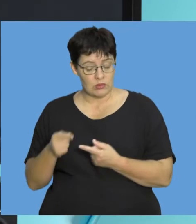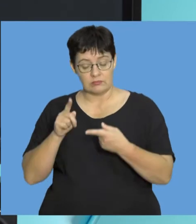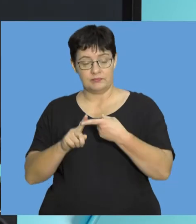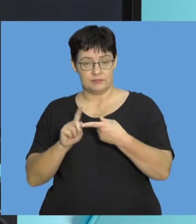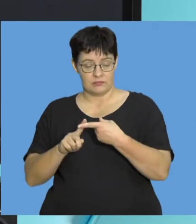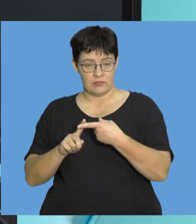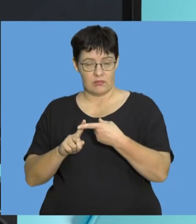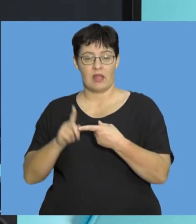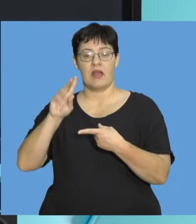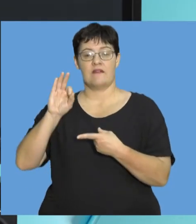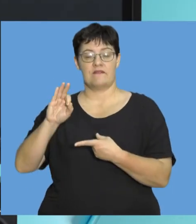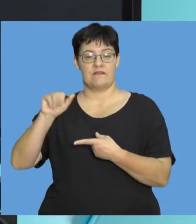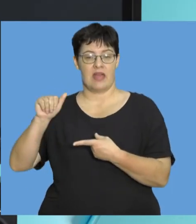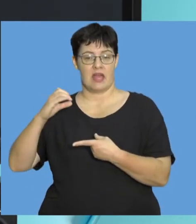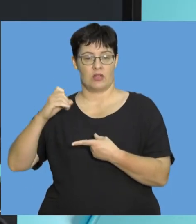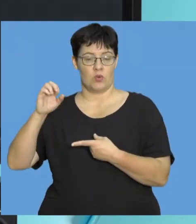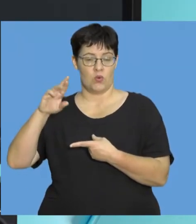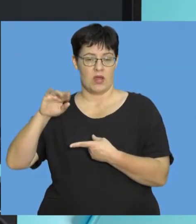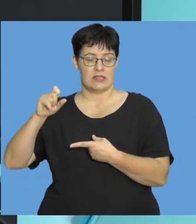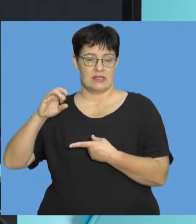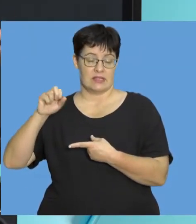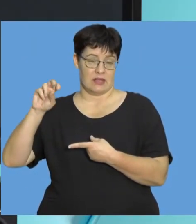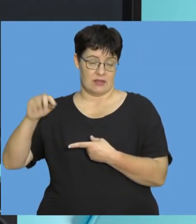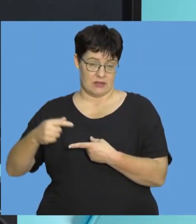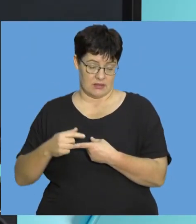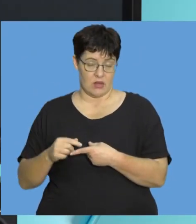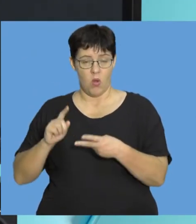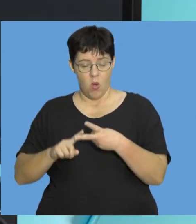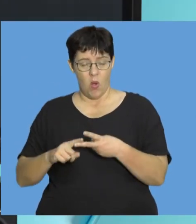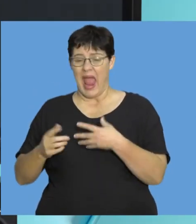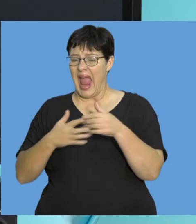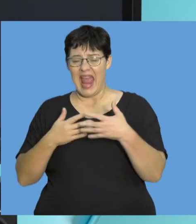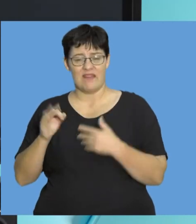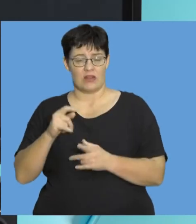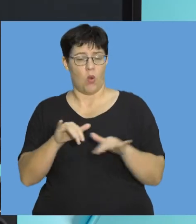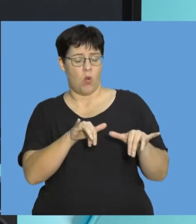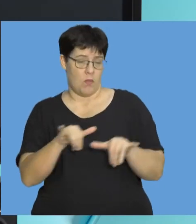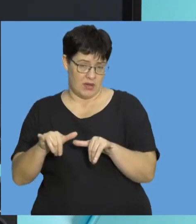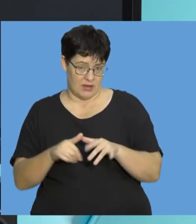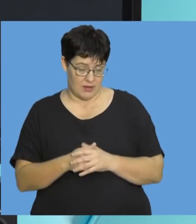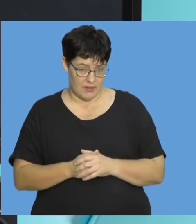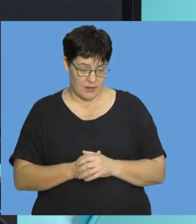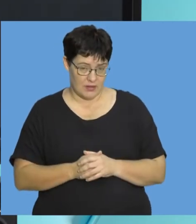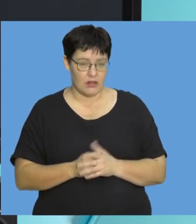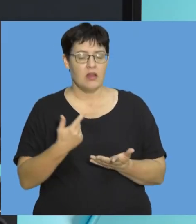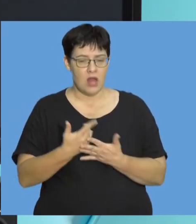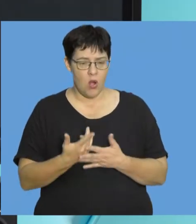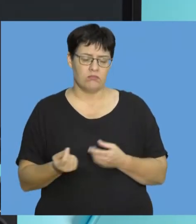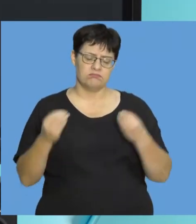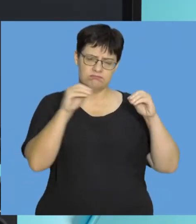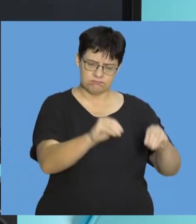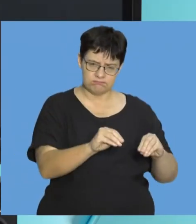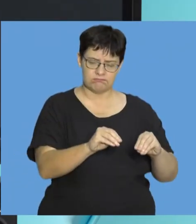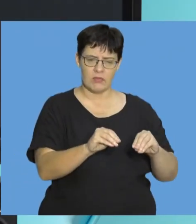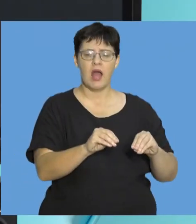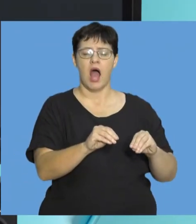of factorization, either common factor or any other type of factorization. But let's now put this into practicality